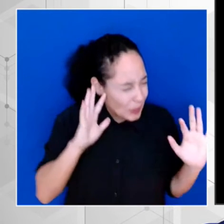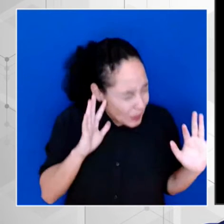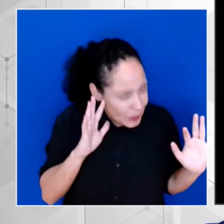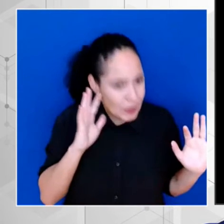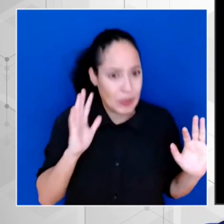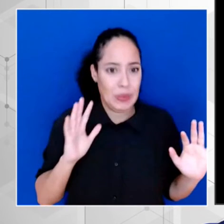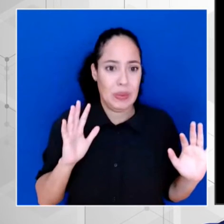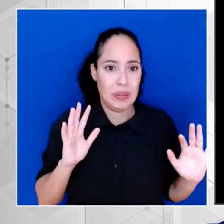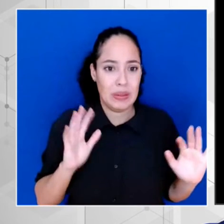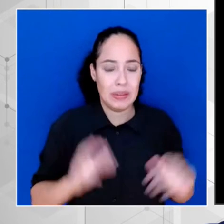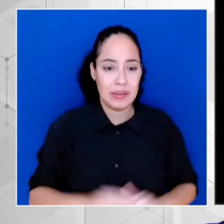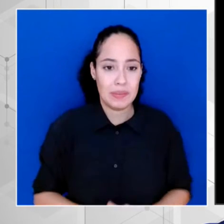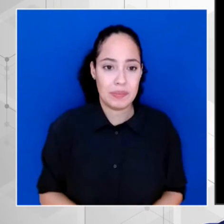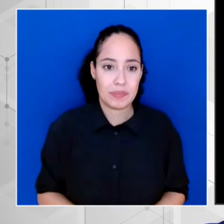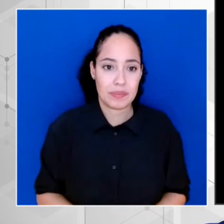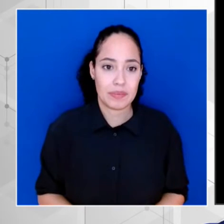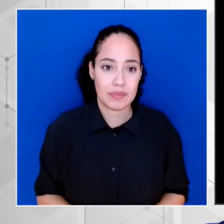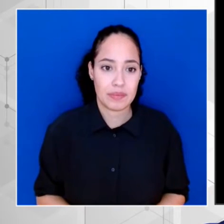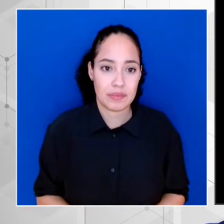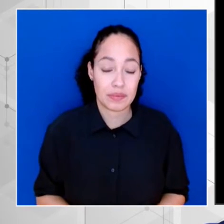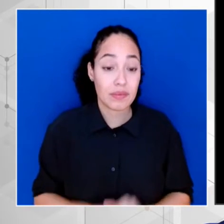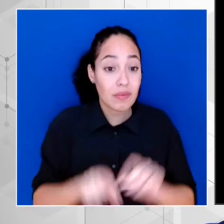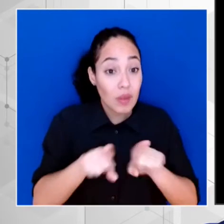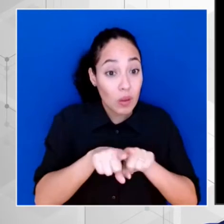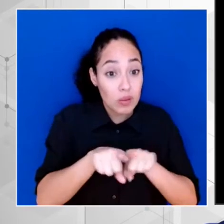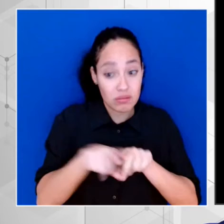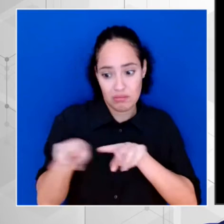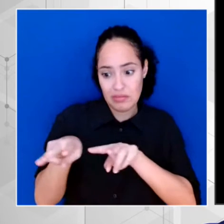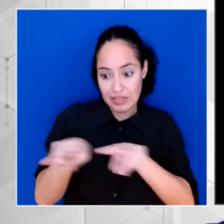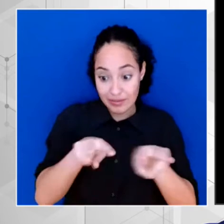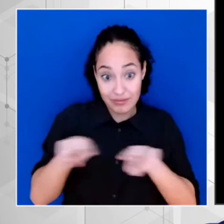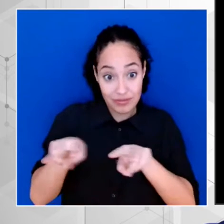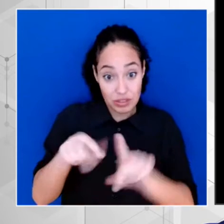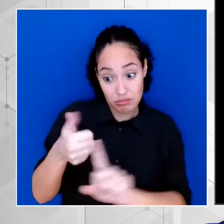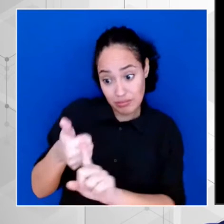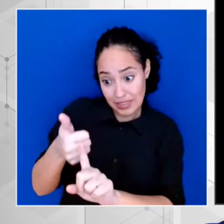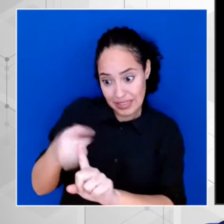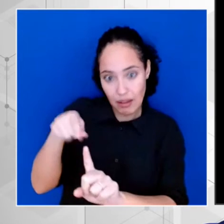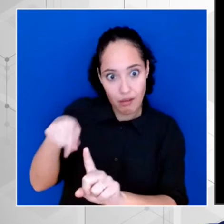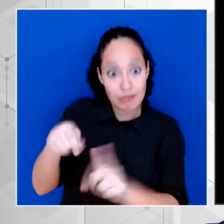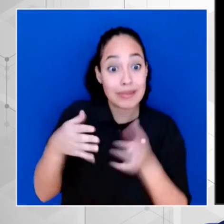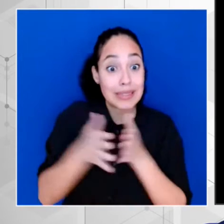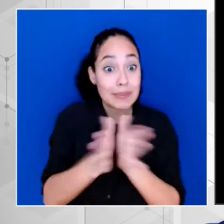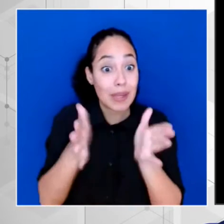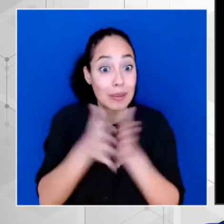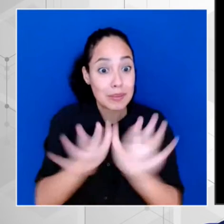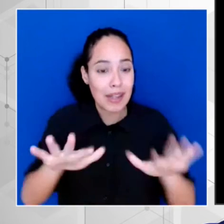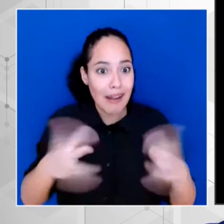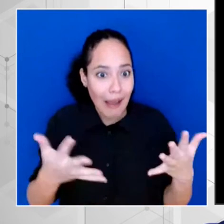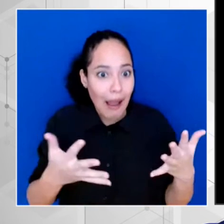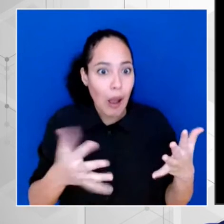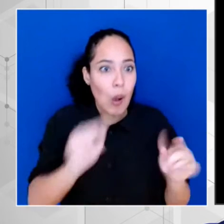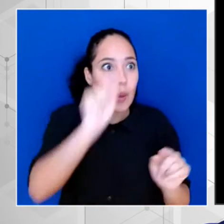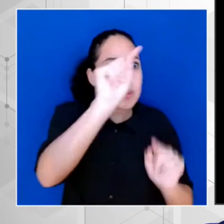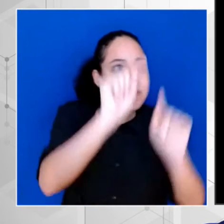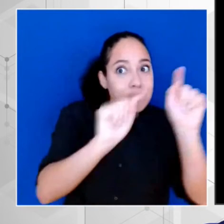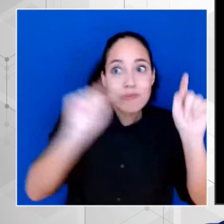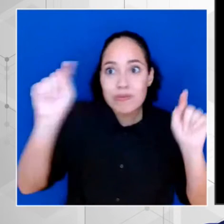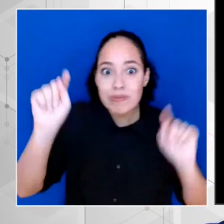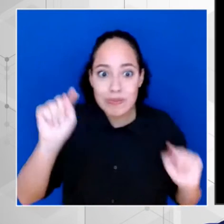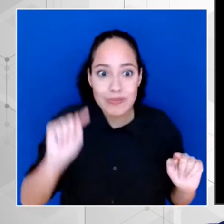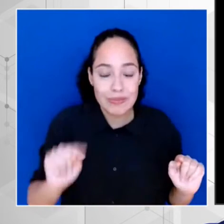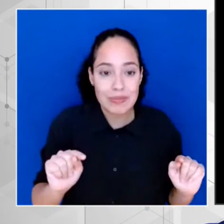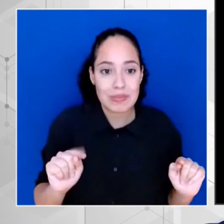Also, if the video is a tutorial and we cannot even pause it or replay it easily, the chances are that we will